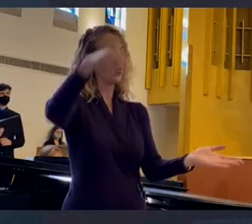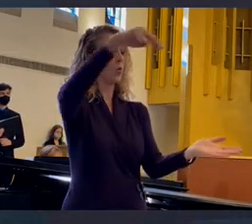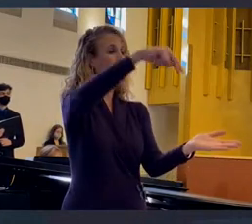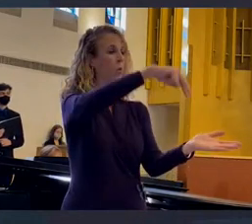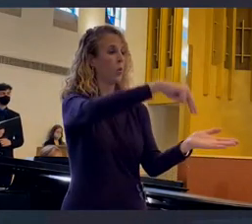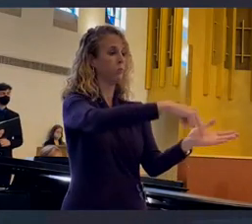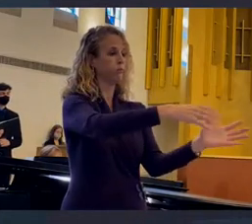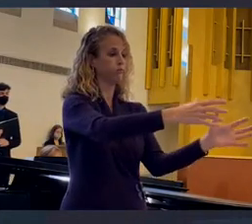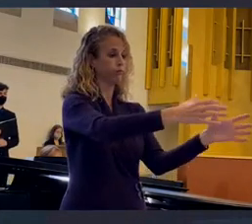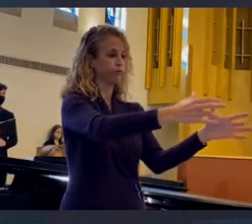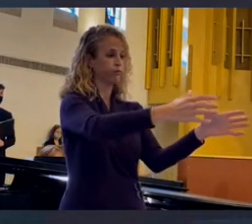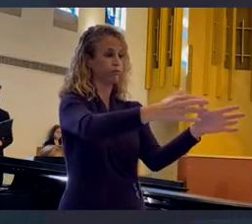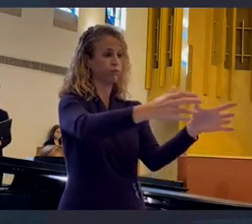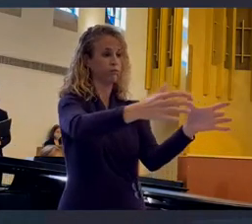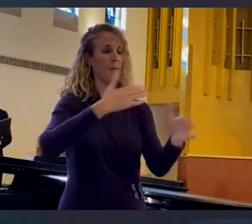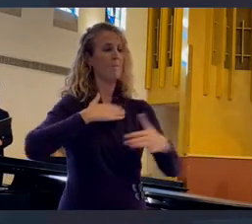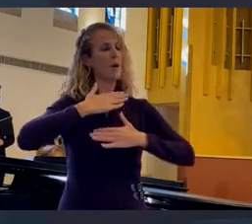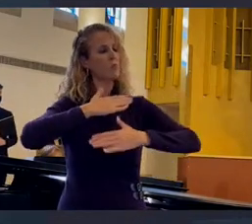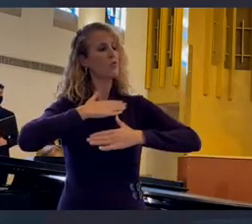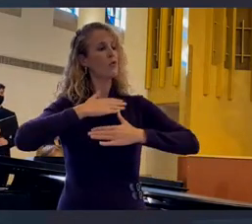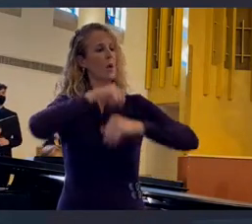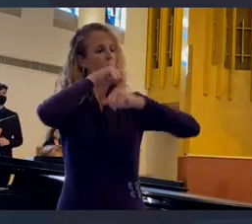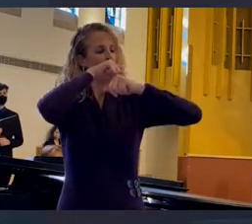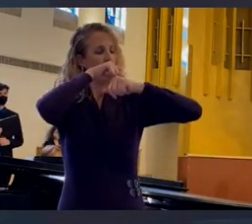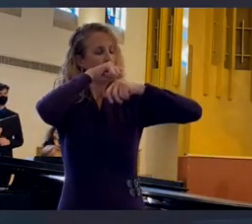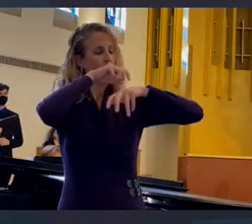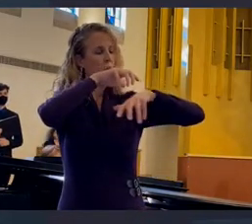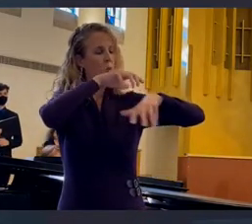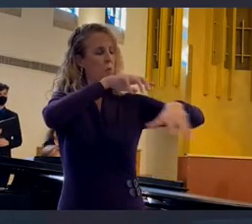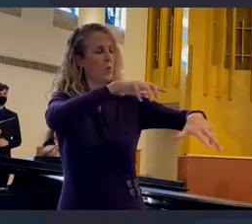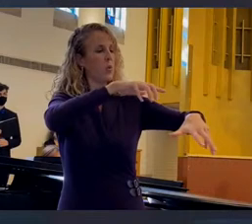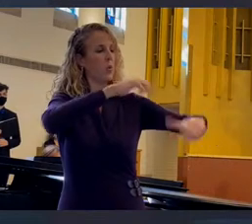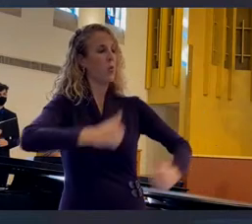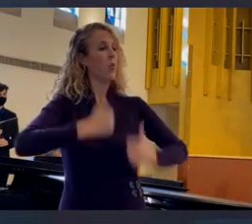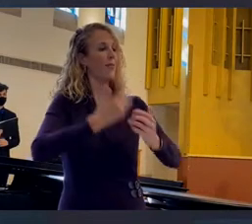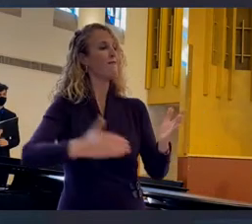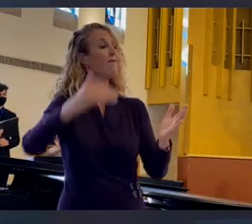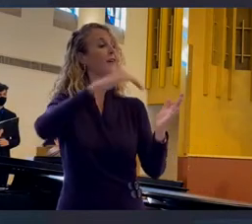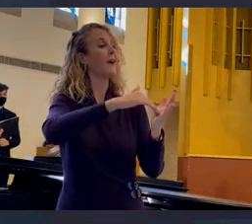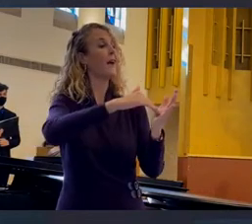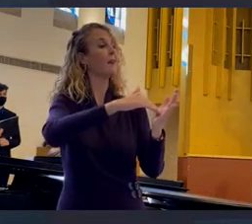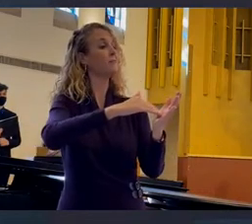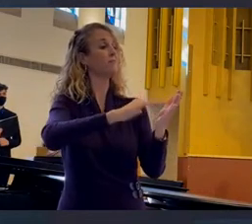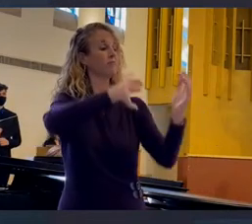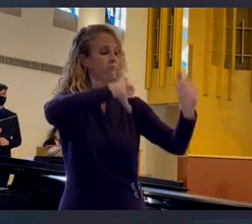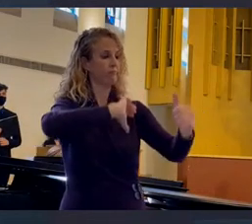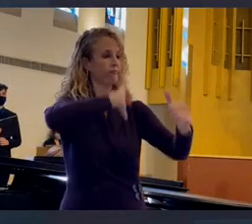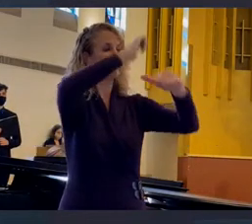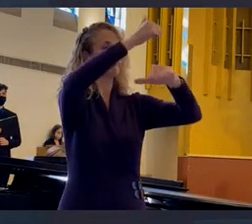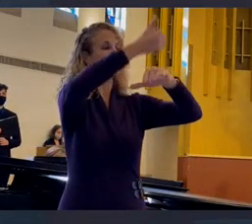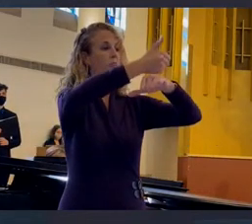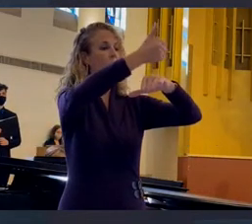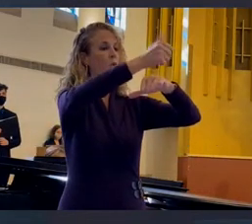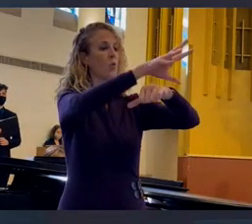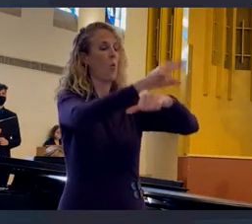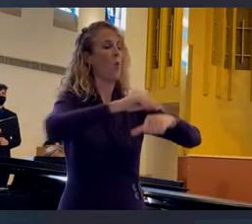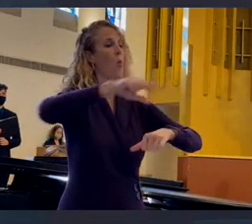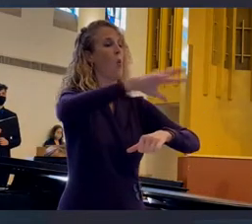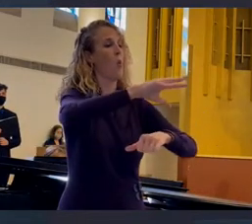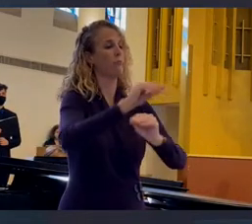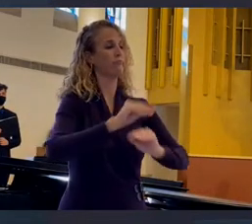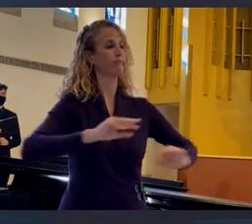your graves. I will put my breath into you, and you shall live again, and I will set you upon your own